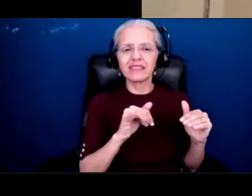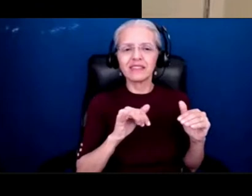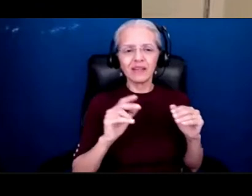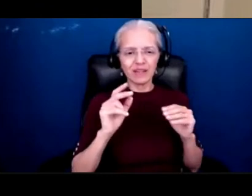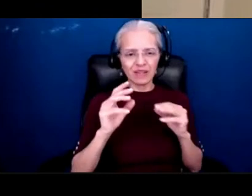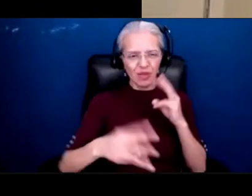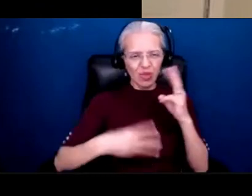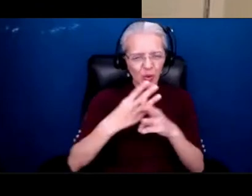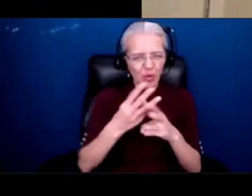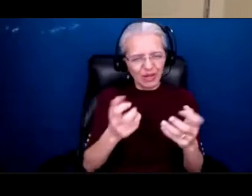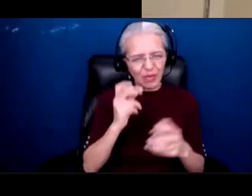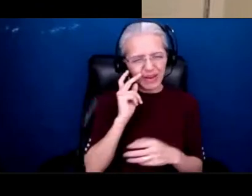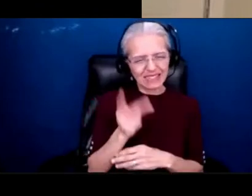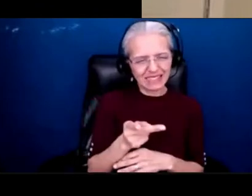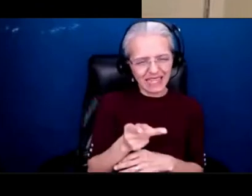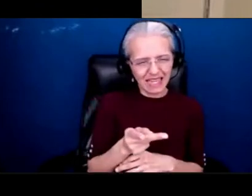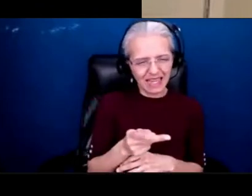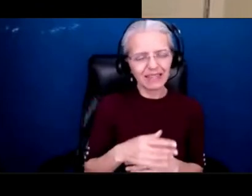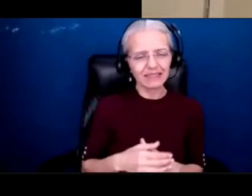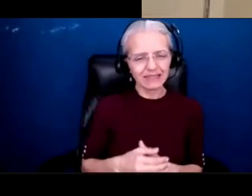adopted everywhere.